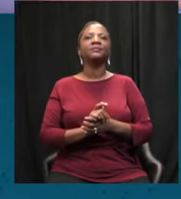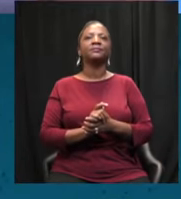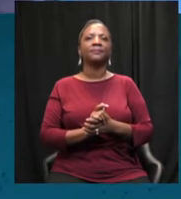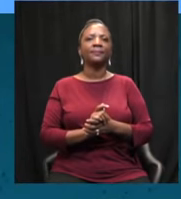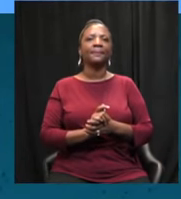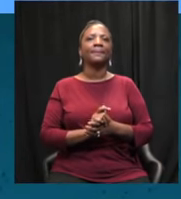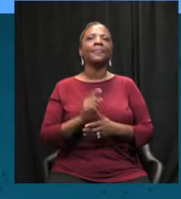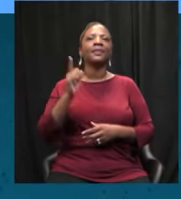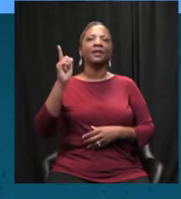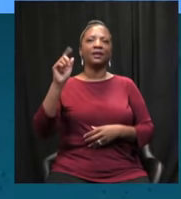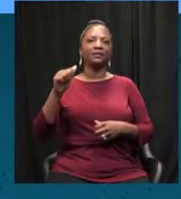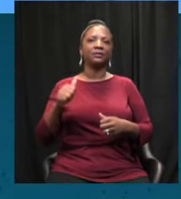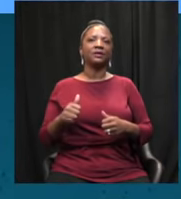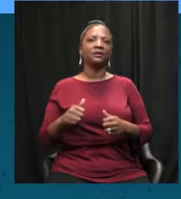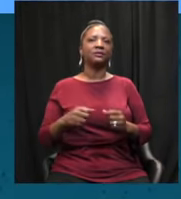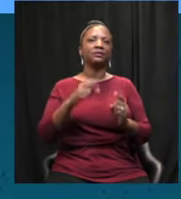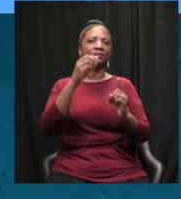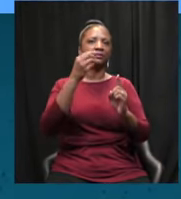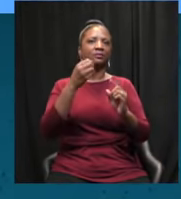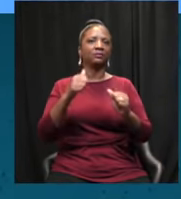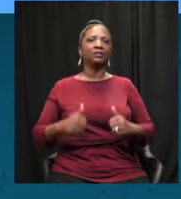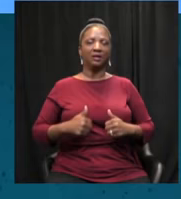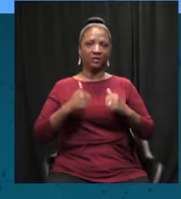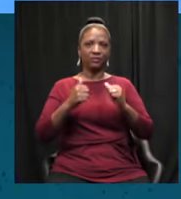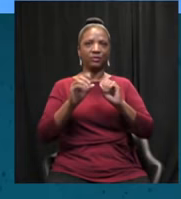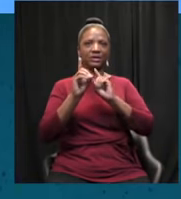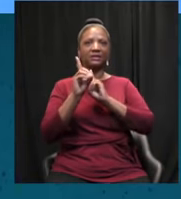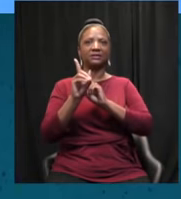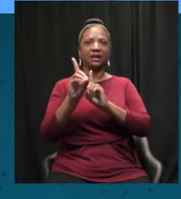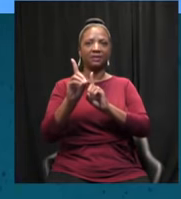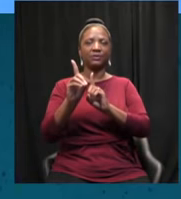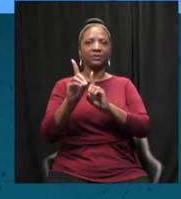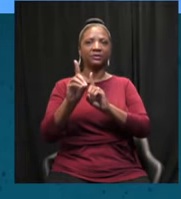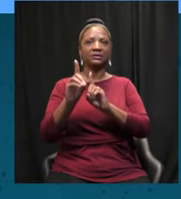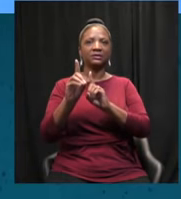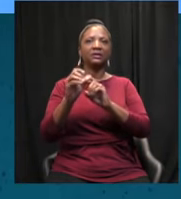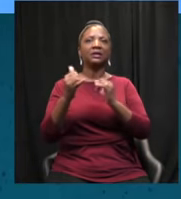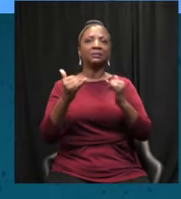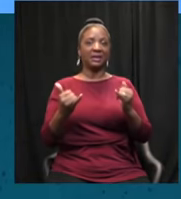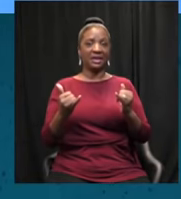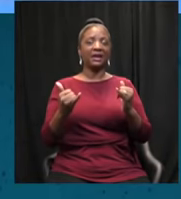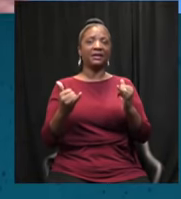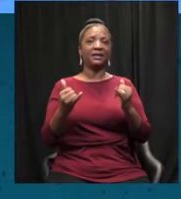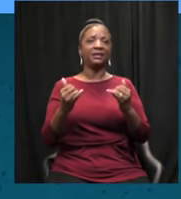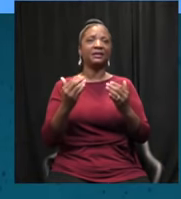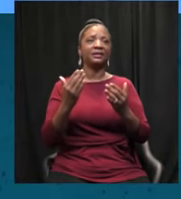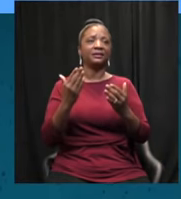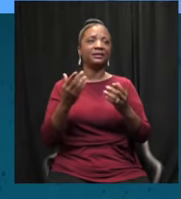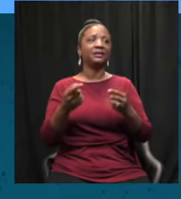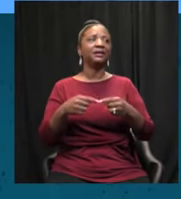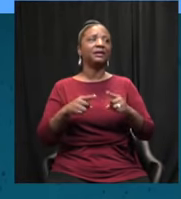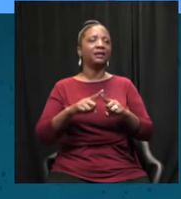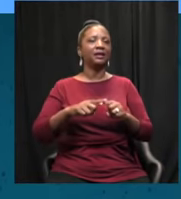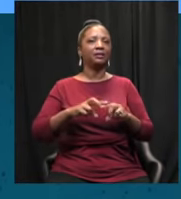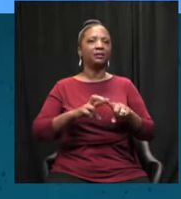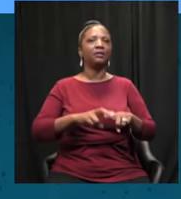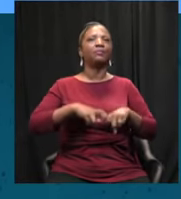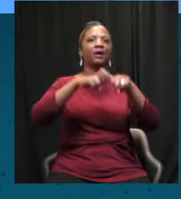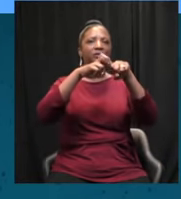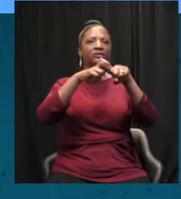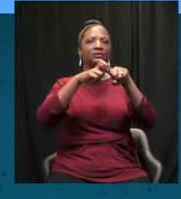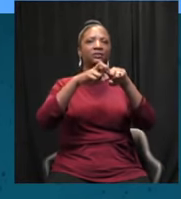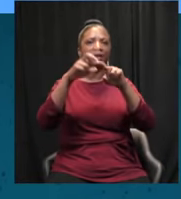been walking with his disciples for quite some time now, but now he pauses to ask them a question. Who